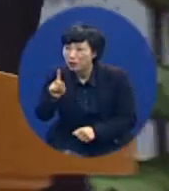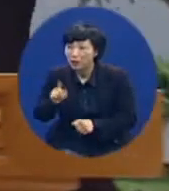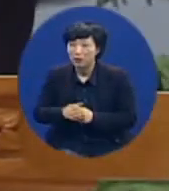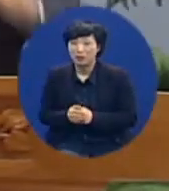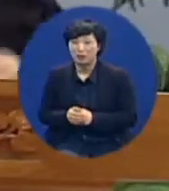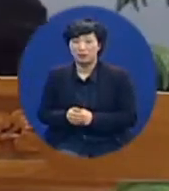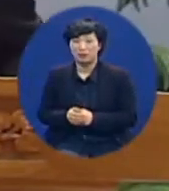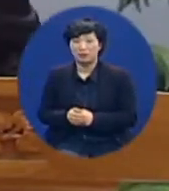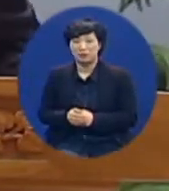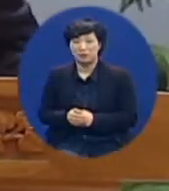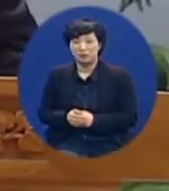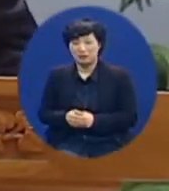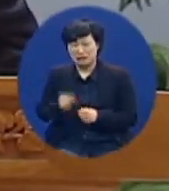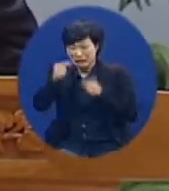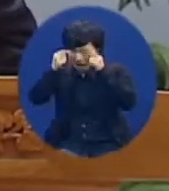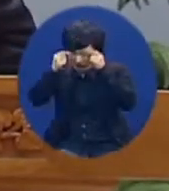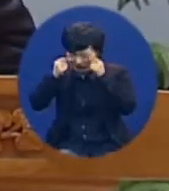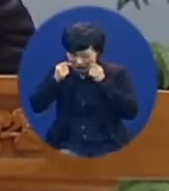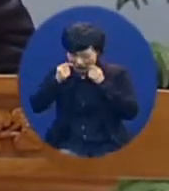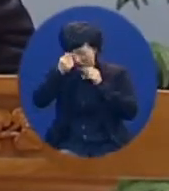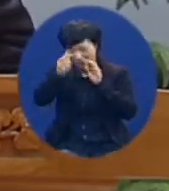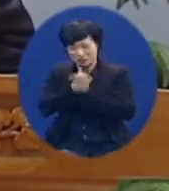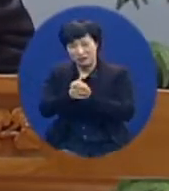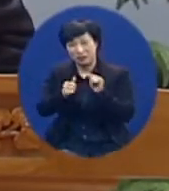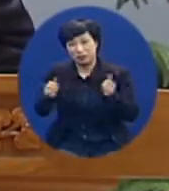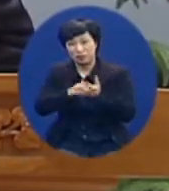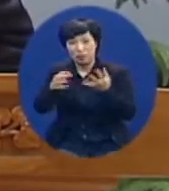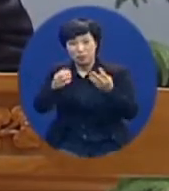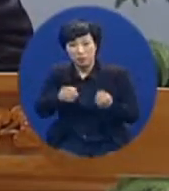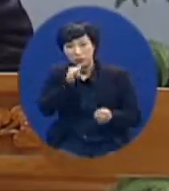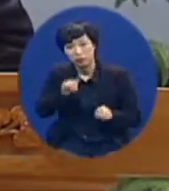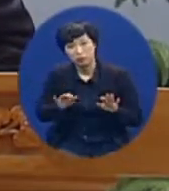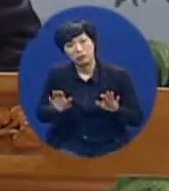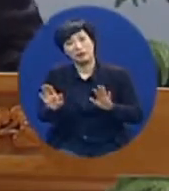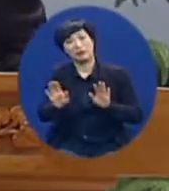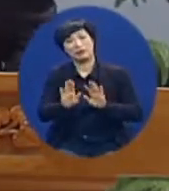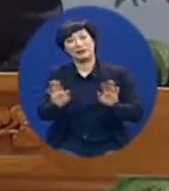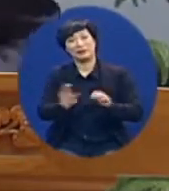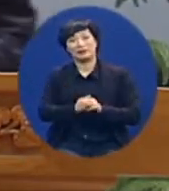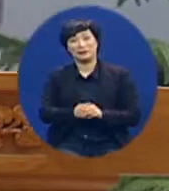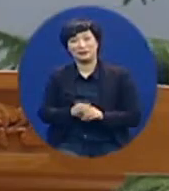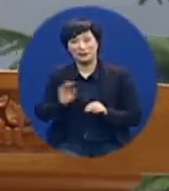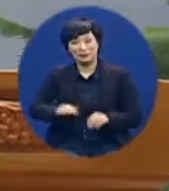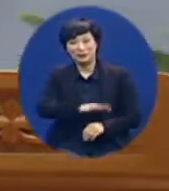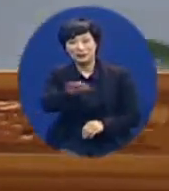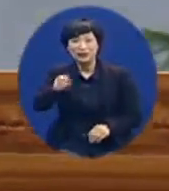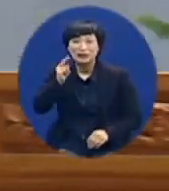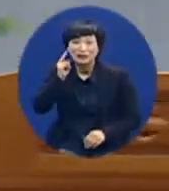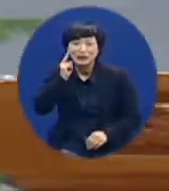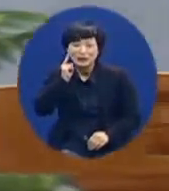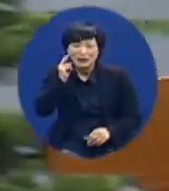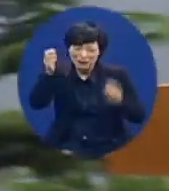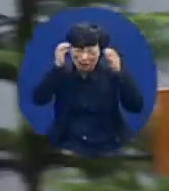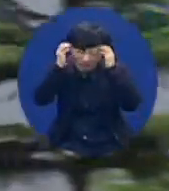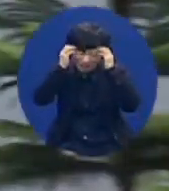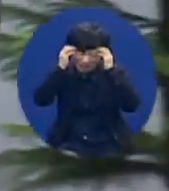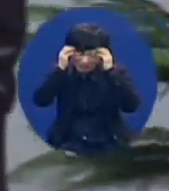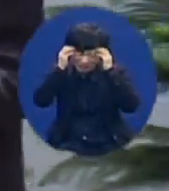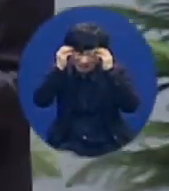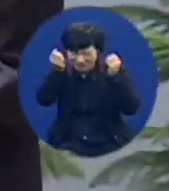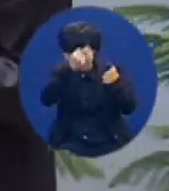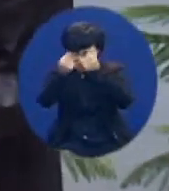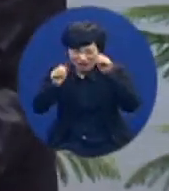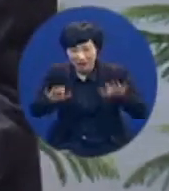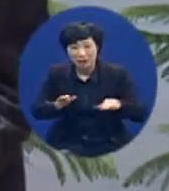There are many who are complaining when they are suffering. If there is God, how can He do this to